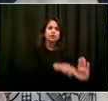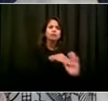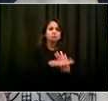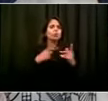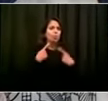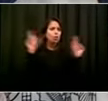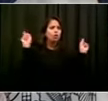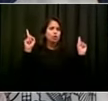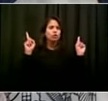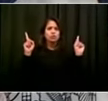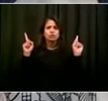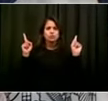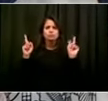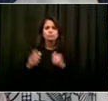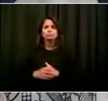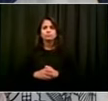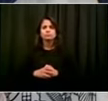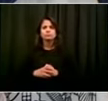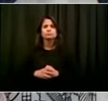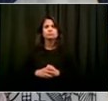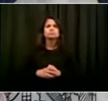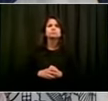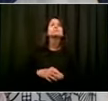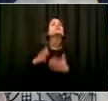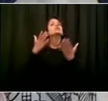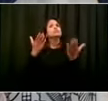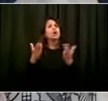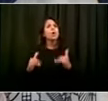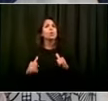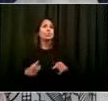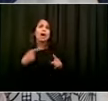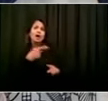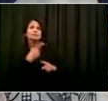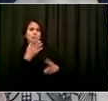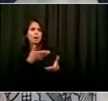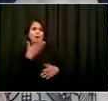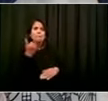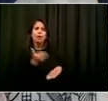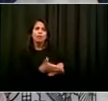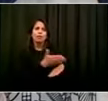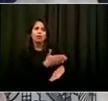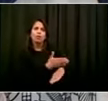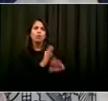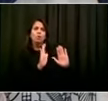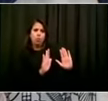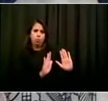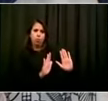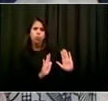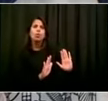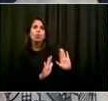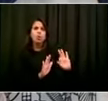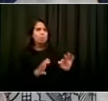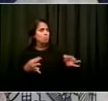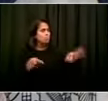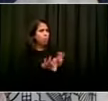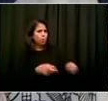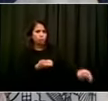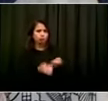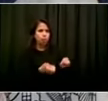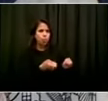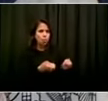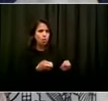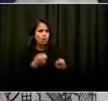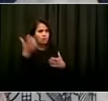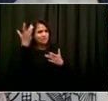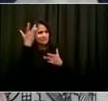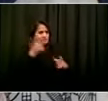positive situation, meaning a good situation, where the disease went back down and stayed back down. So what we've seen is